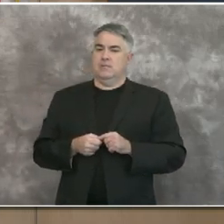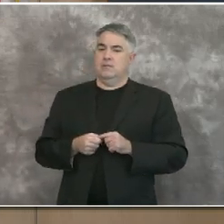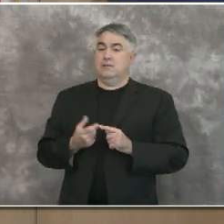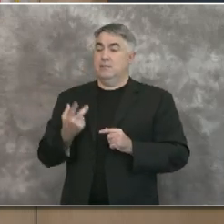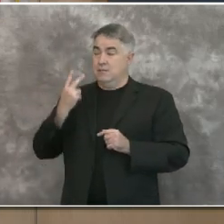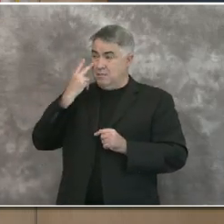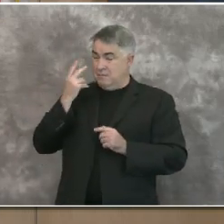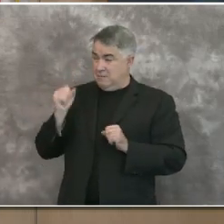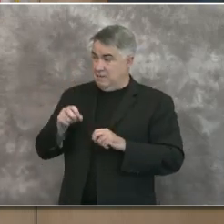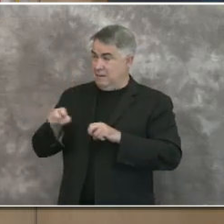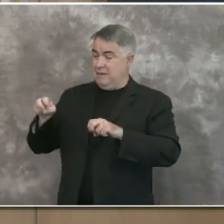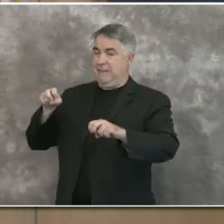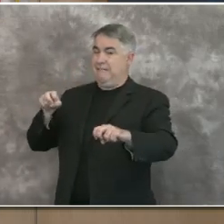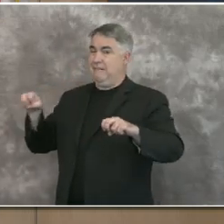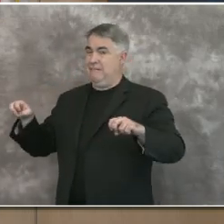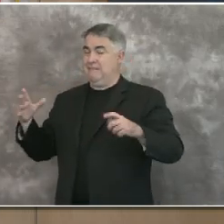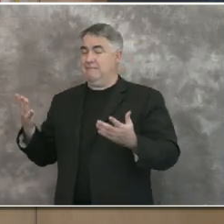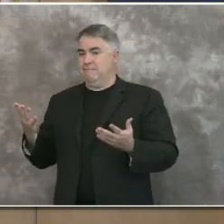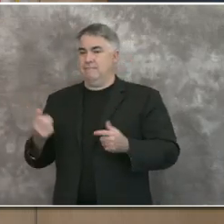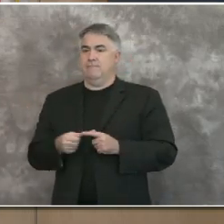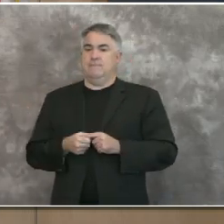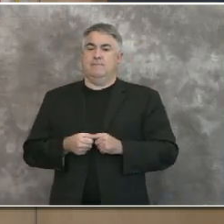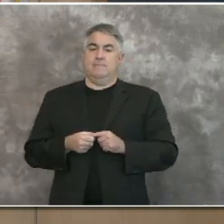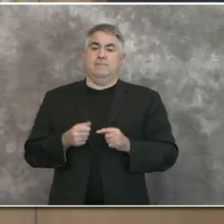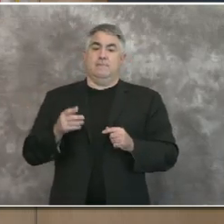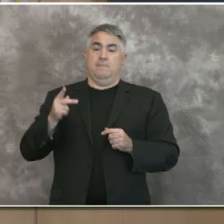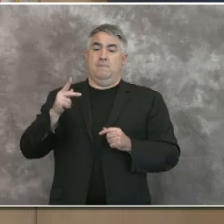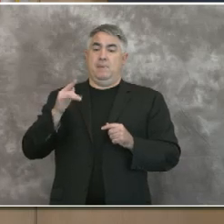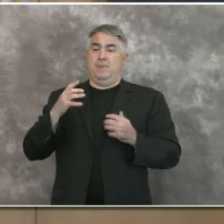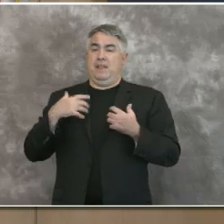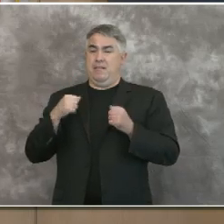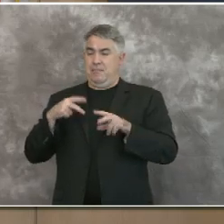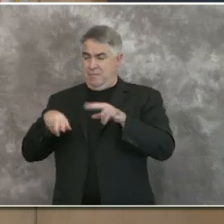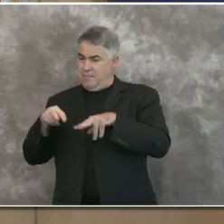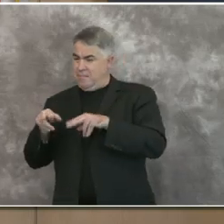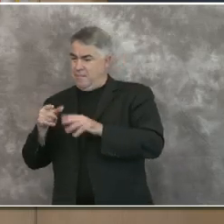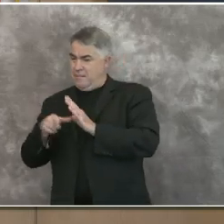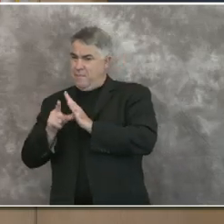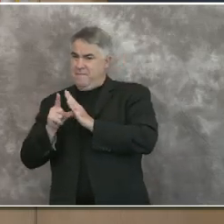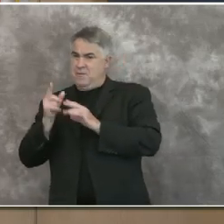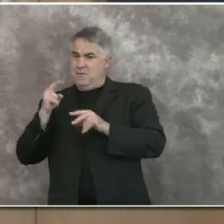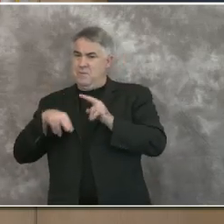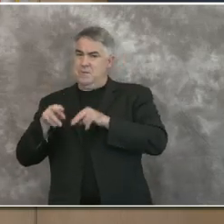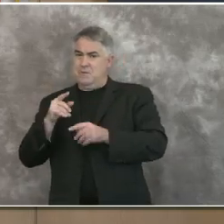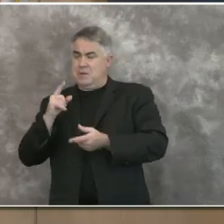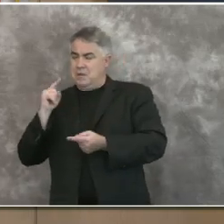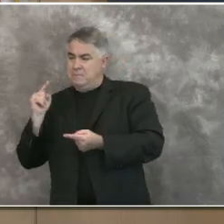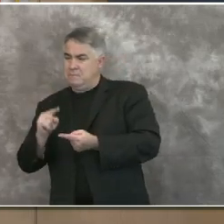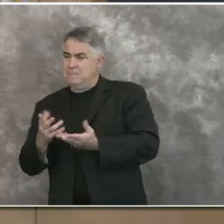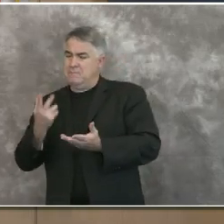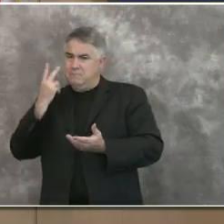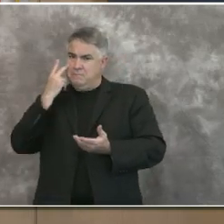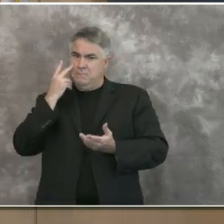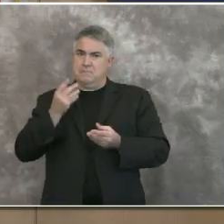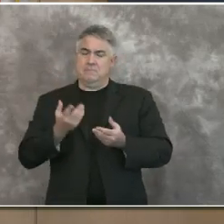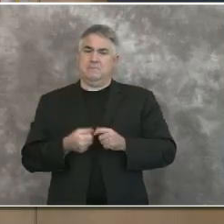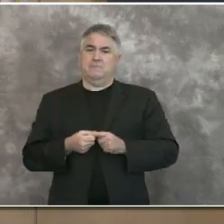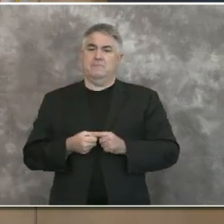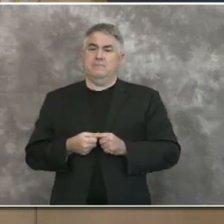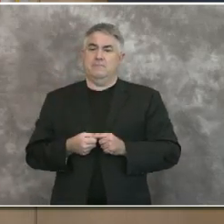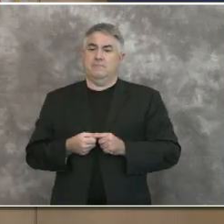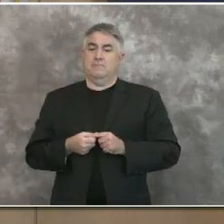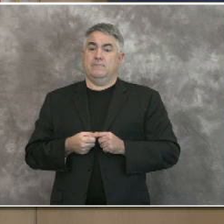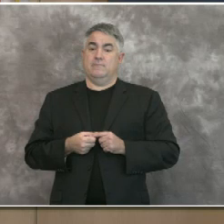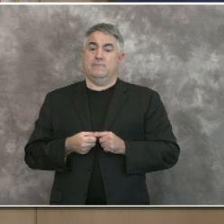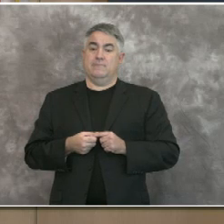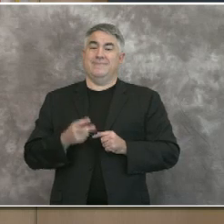the advisement of our public health officer, then we hope to be in a position to ease some of those restrictions on beaches. But as we head into this Memorial Day weekend,